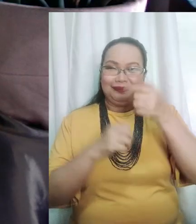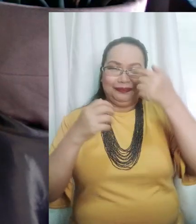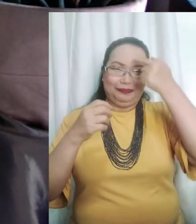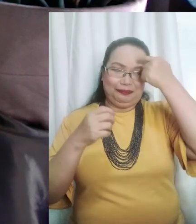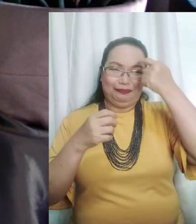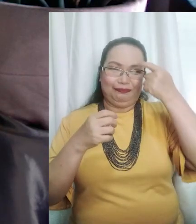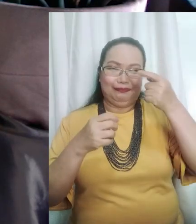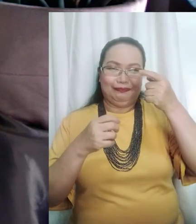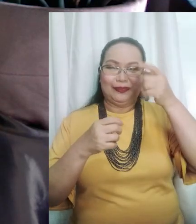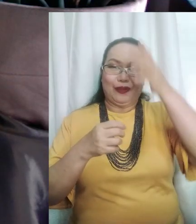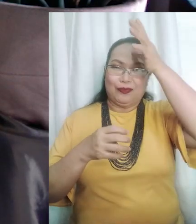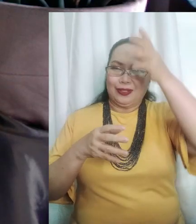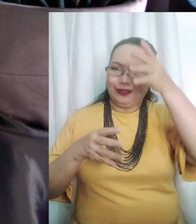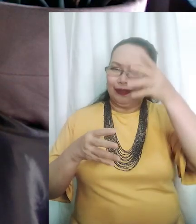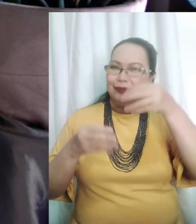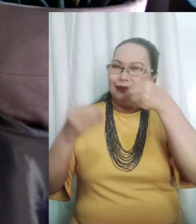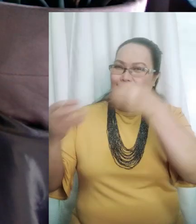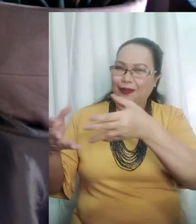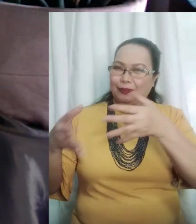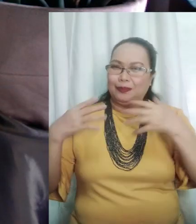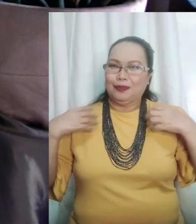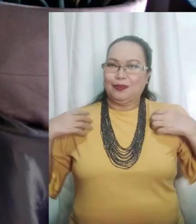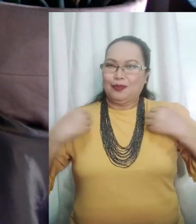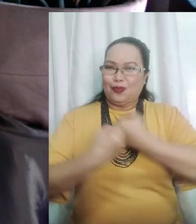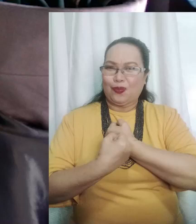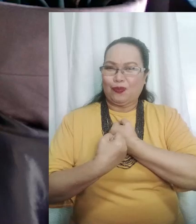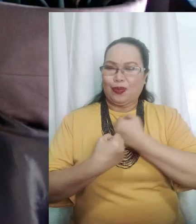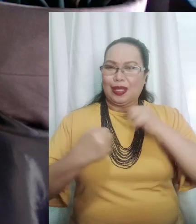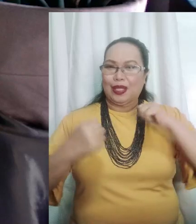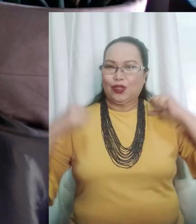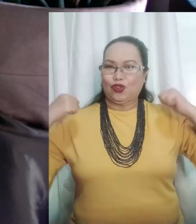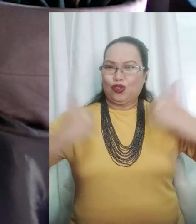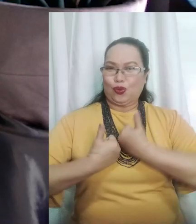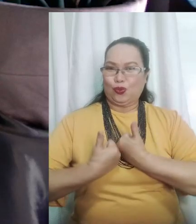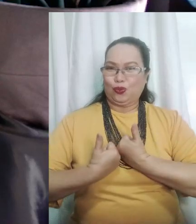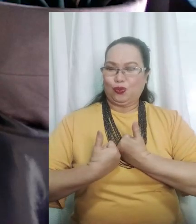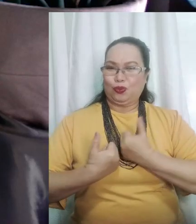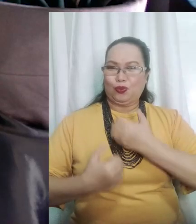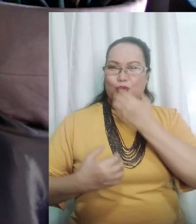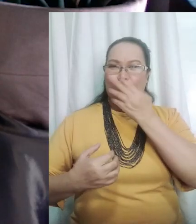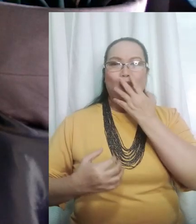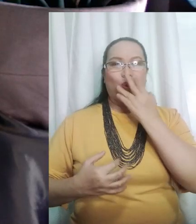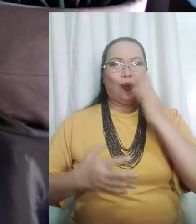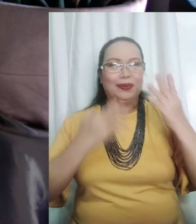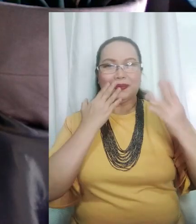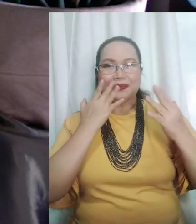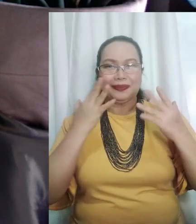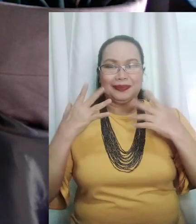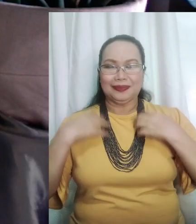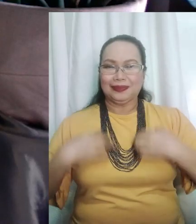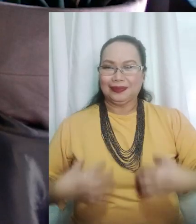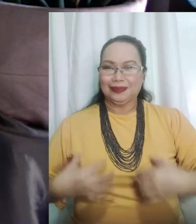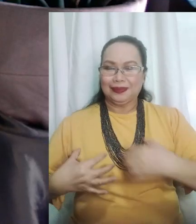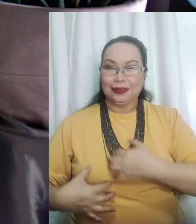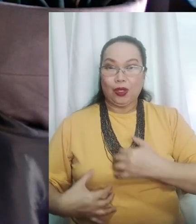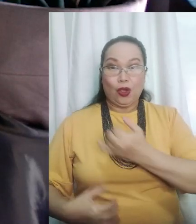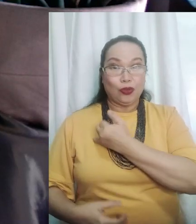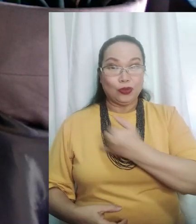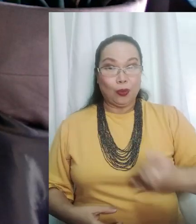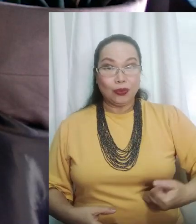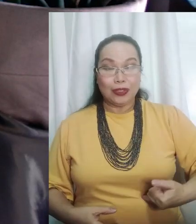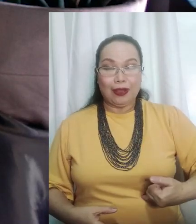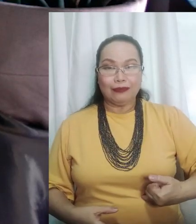colored robe, his brothers envied him. And at the same time, Joseph was very arrogant. Totoo